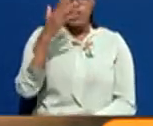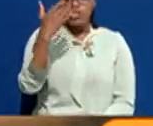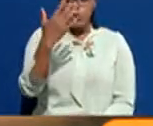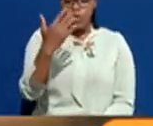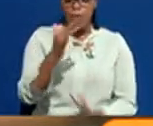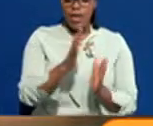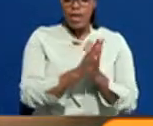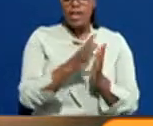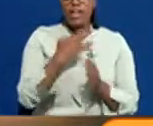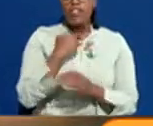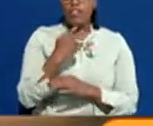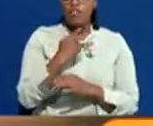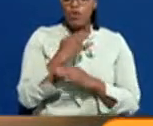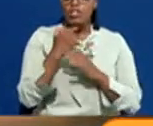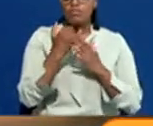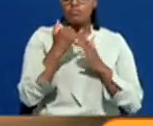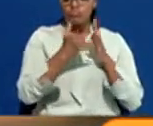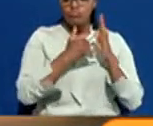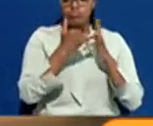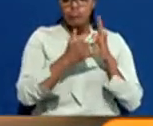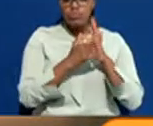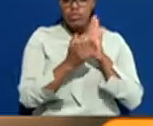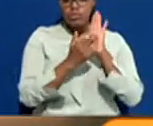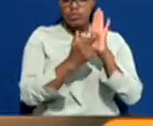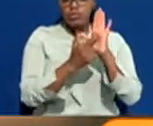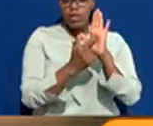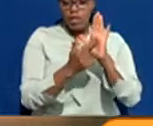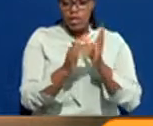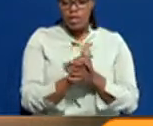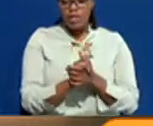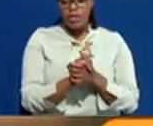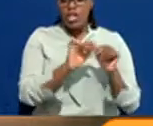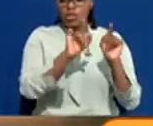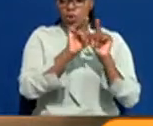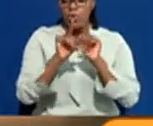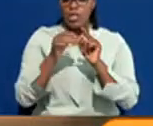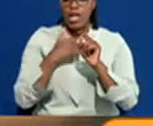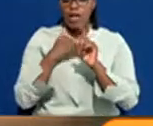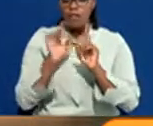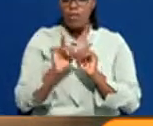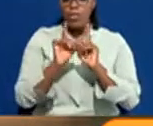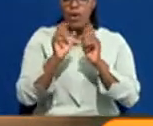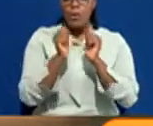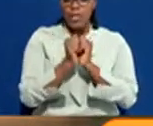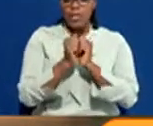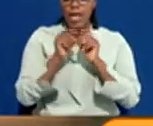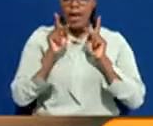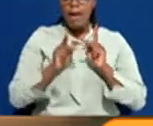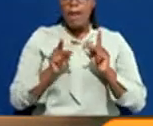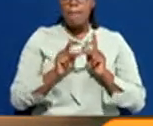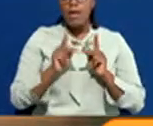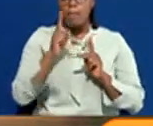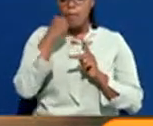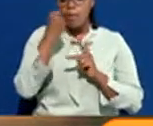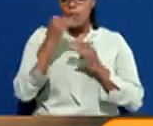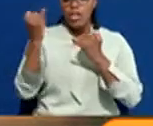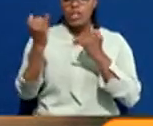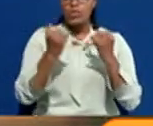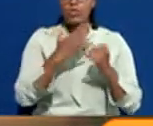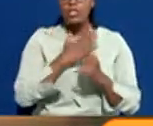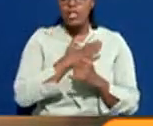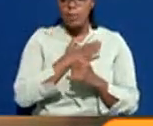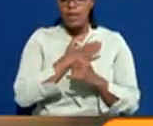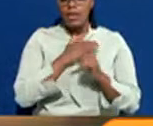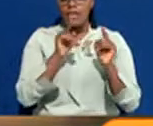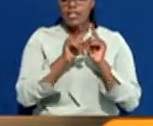and audio recordings to back up his claims. He was also accompanied by persons he correctly introduced to me